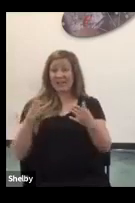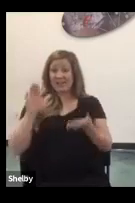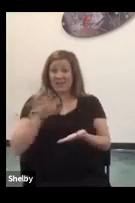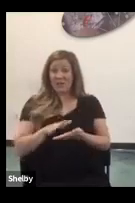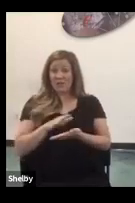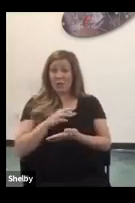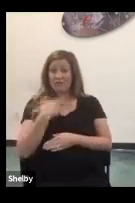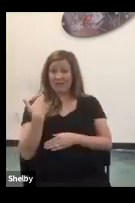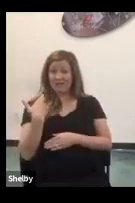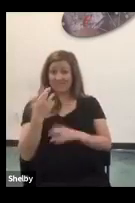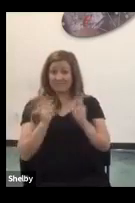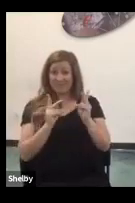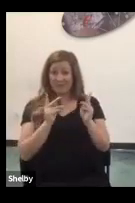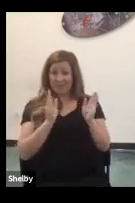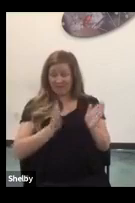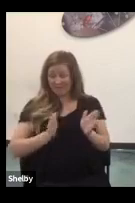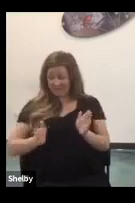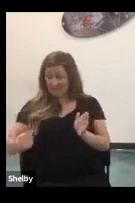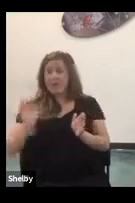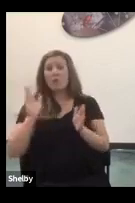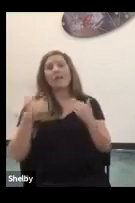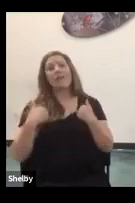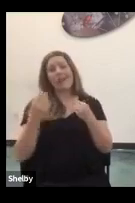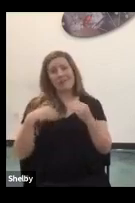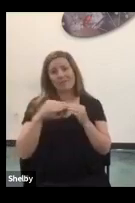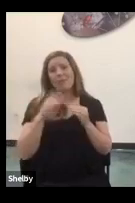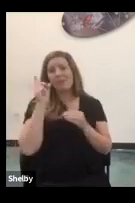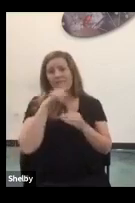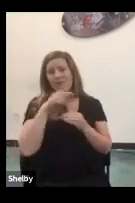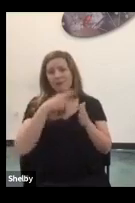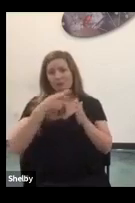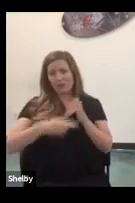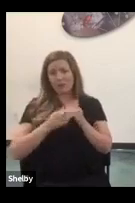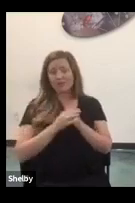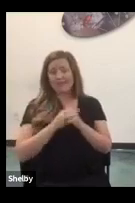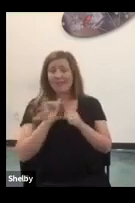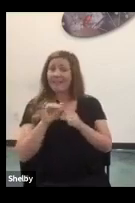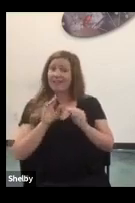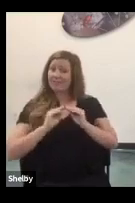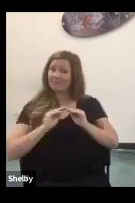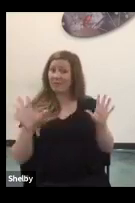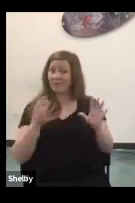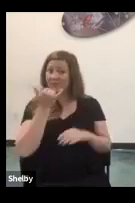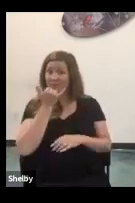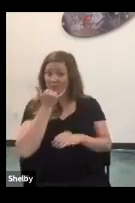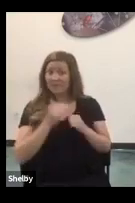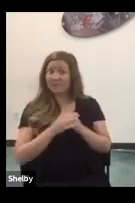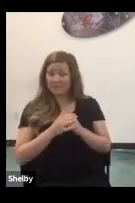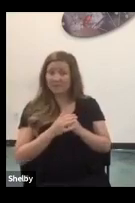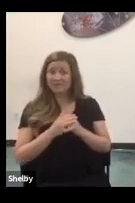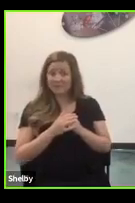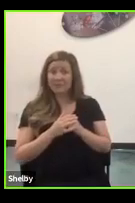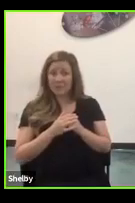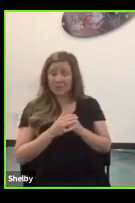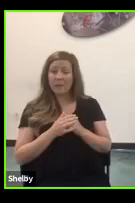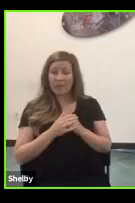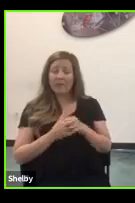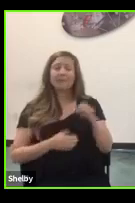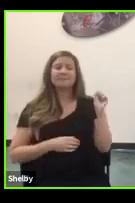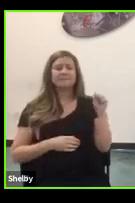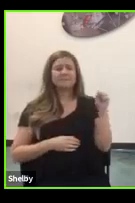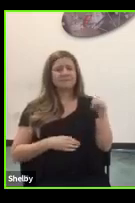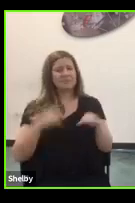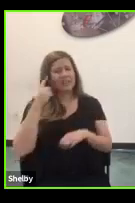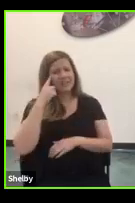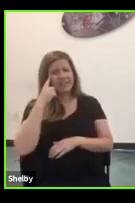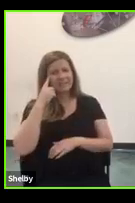going to have more false results. And that is obviously a problem whenever you look at that happening broadly. Yeah. And I